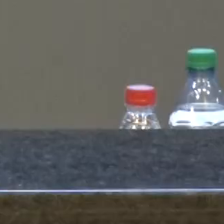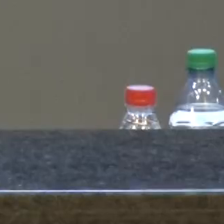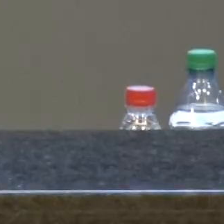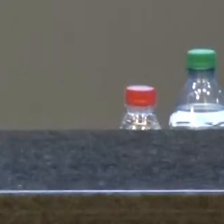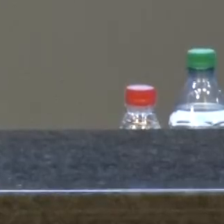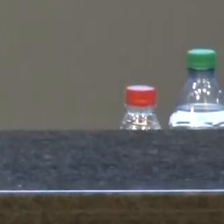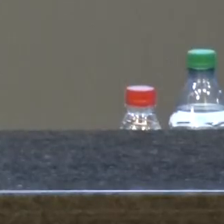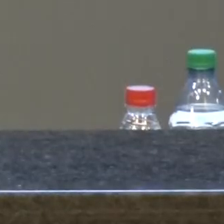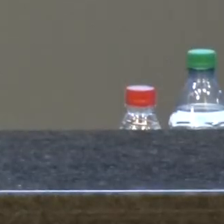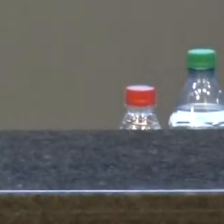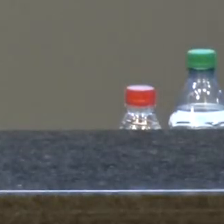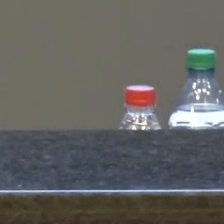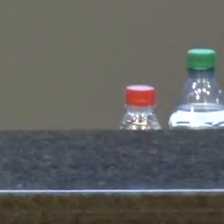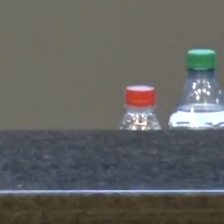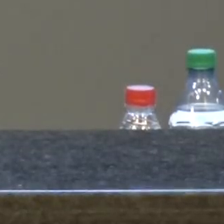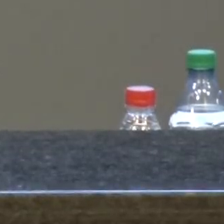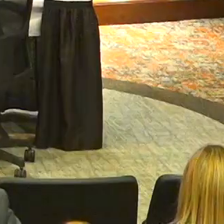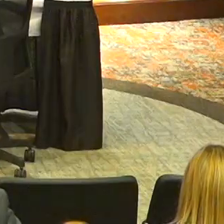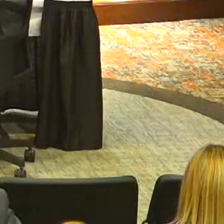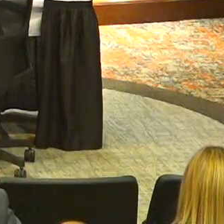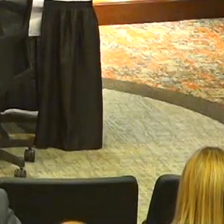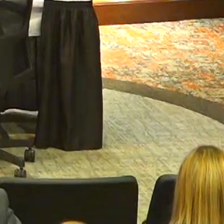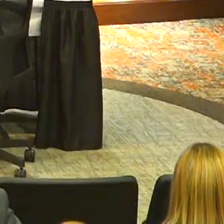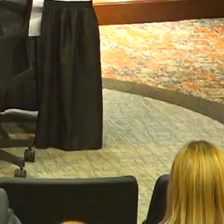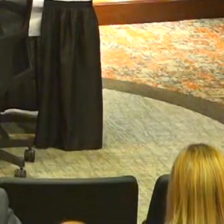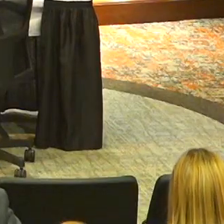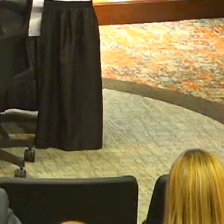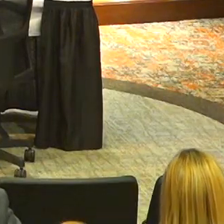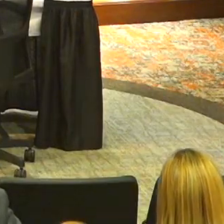moment of silence.